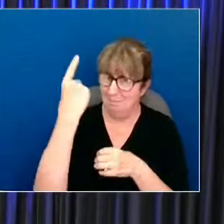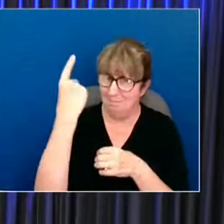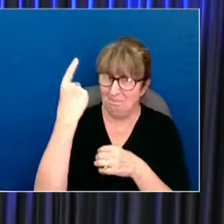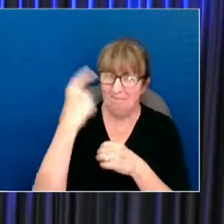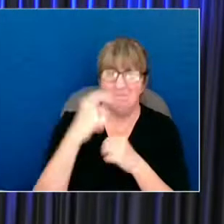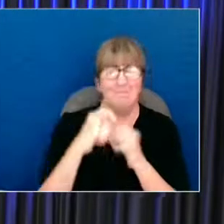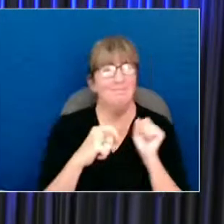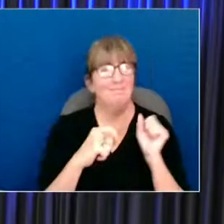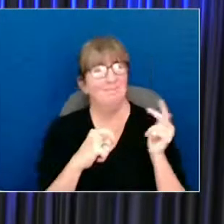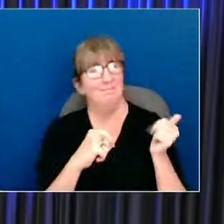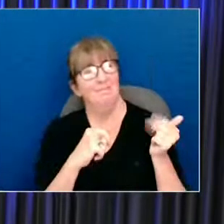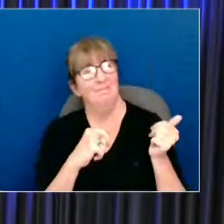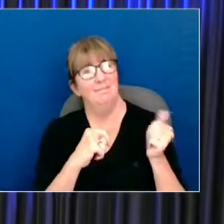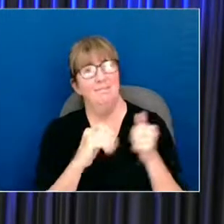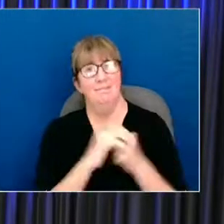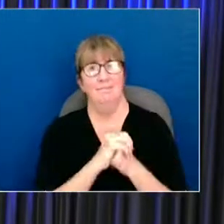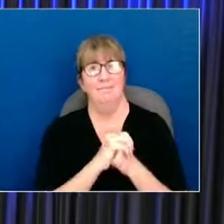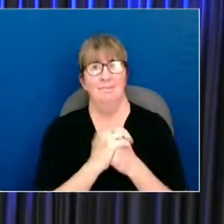No.